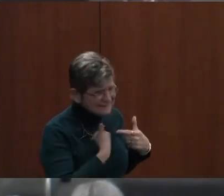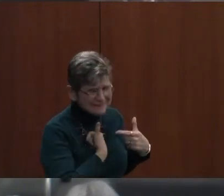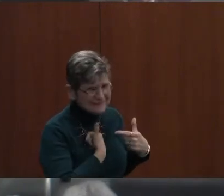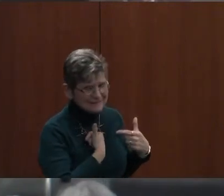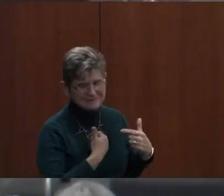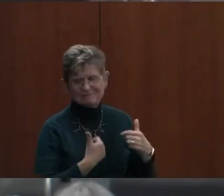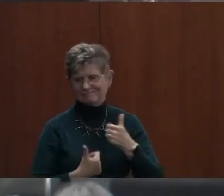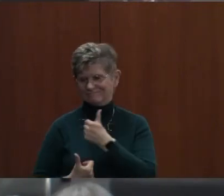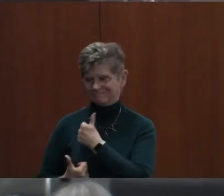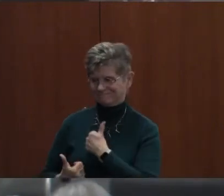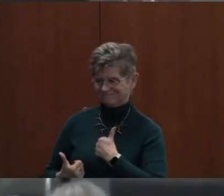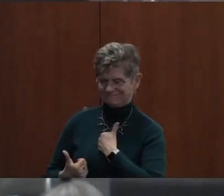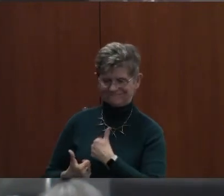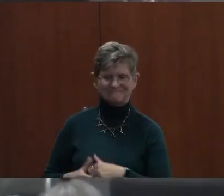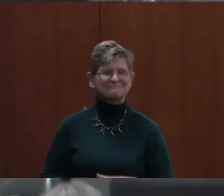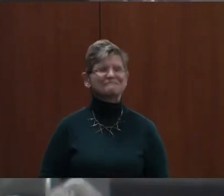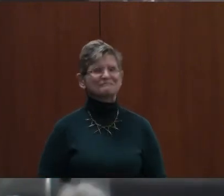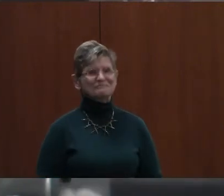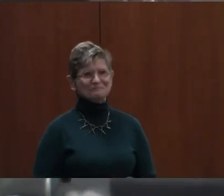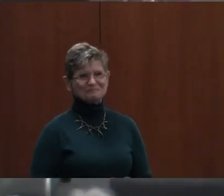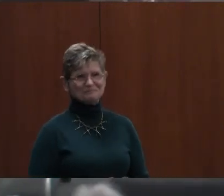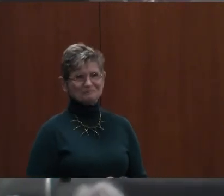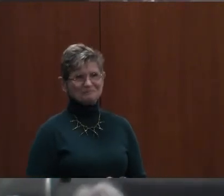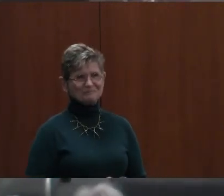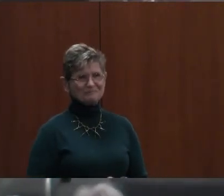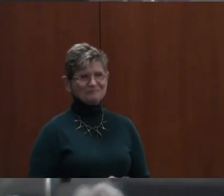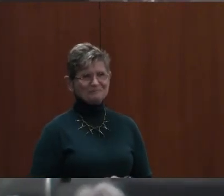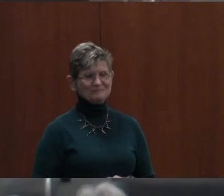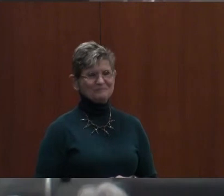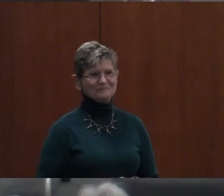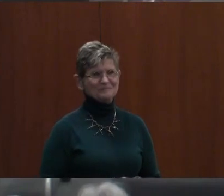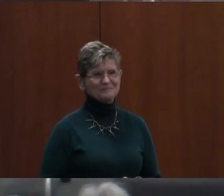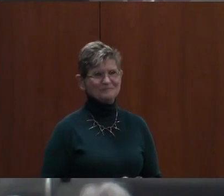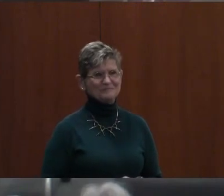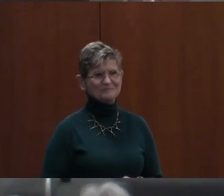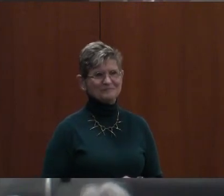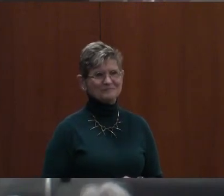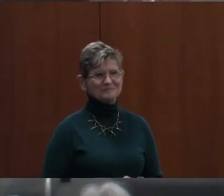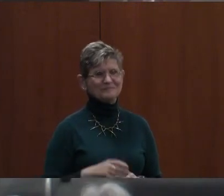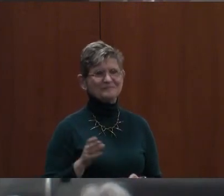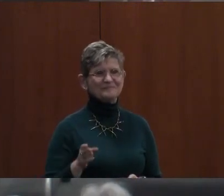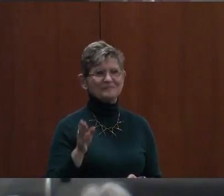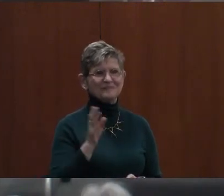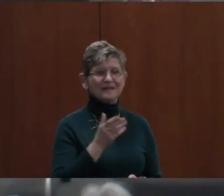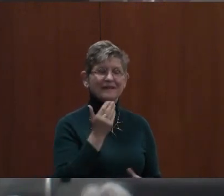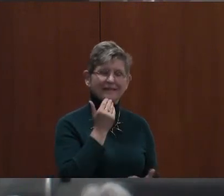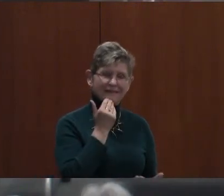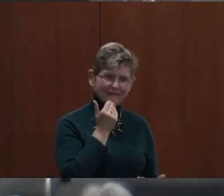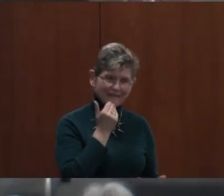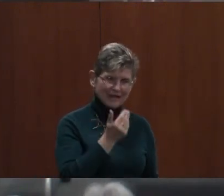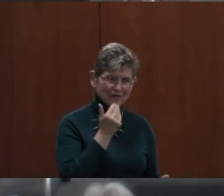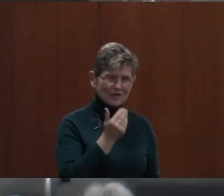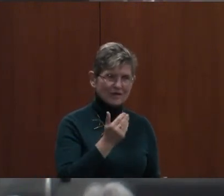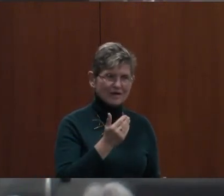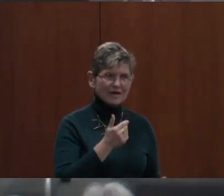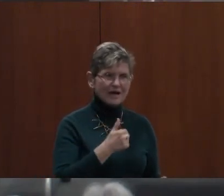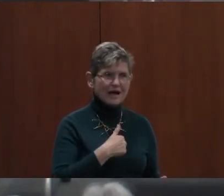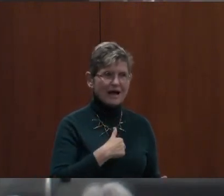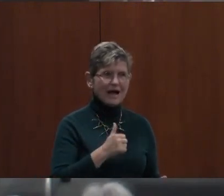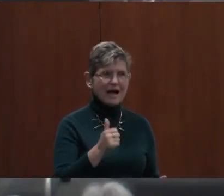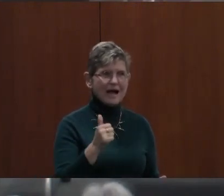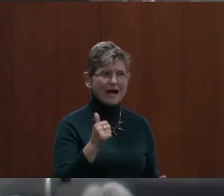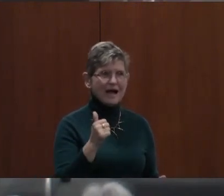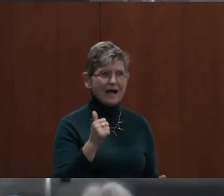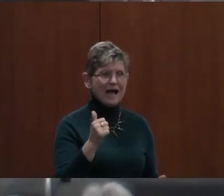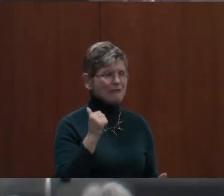apologies. Thank you. I'm not going to break out